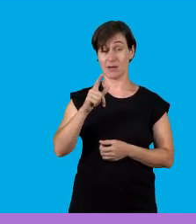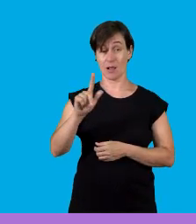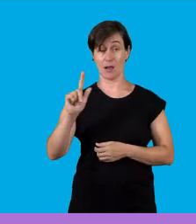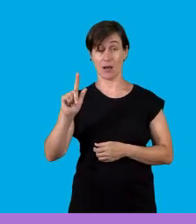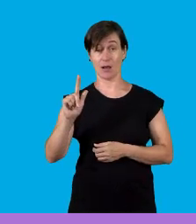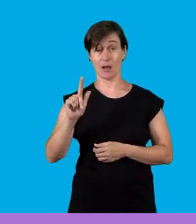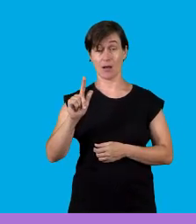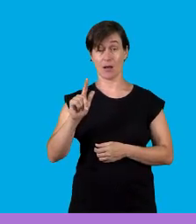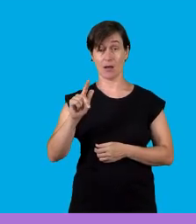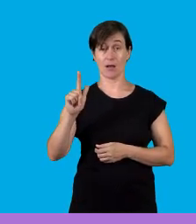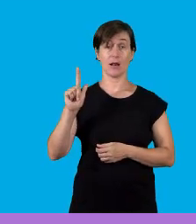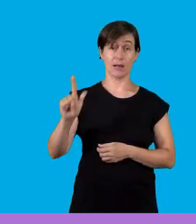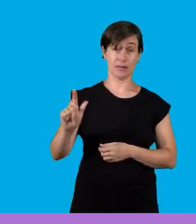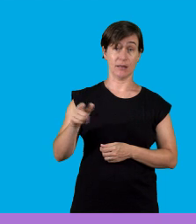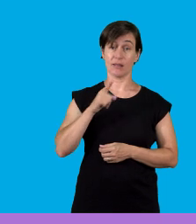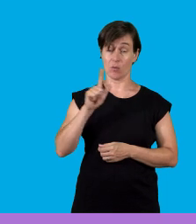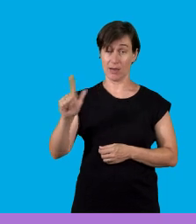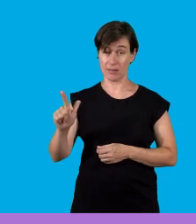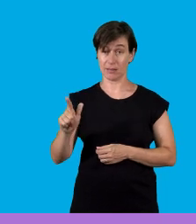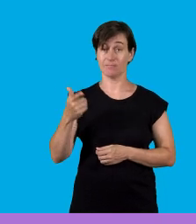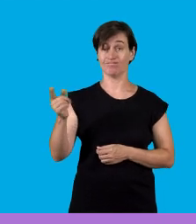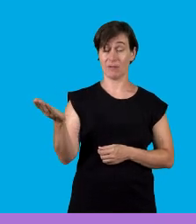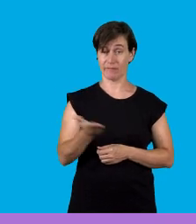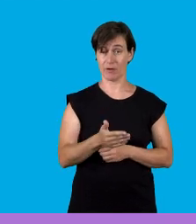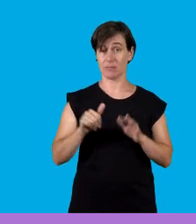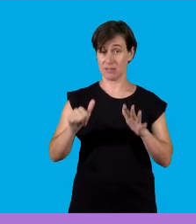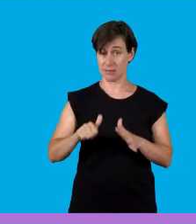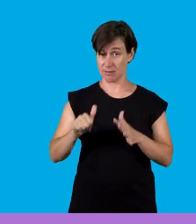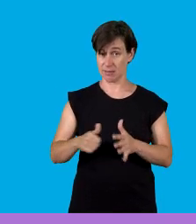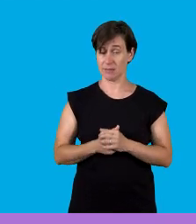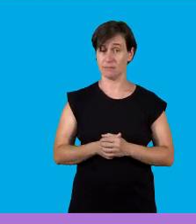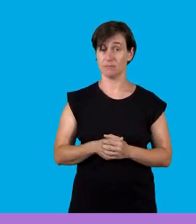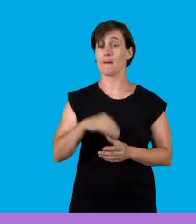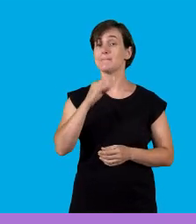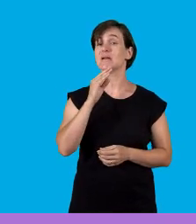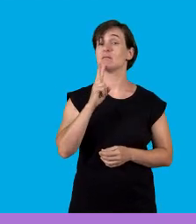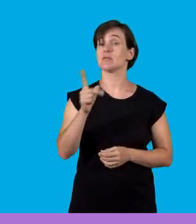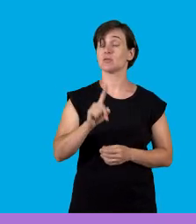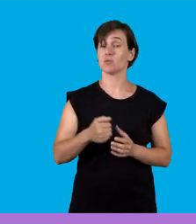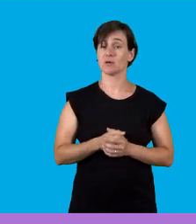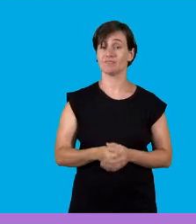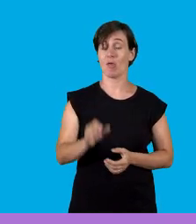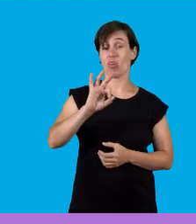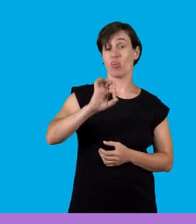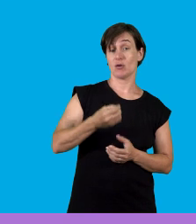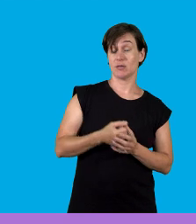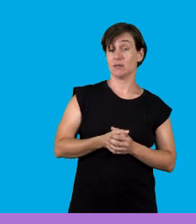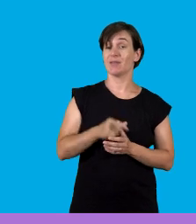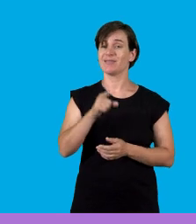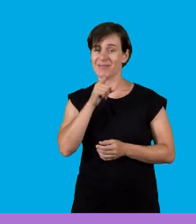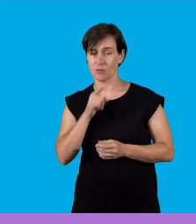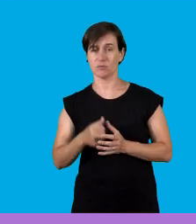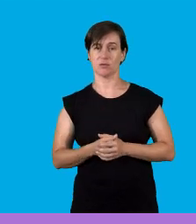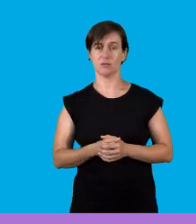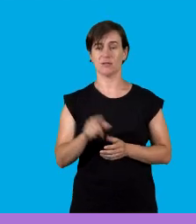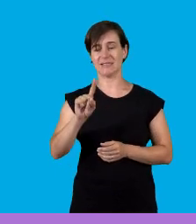480 liters and I'll divide that by 16. So therefore, it will give us